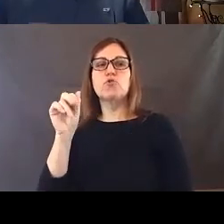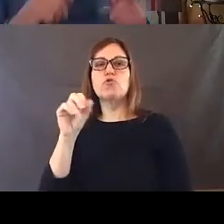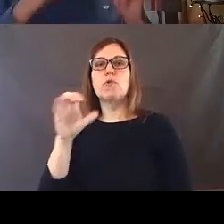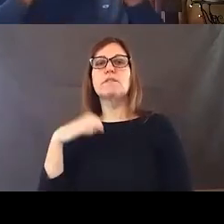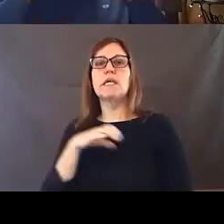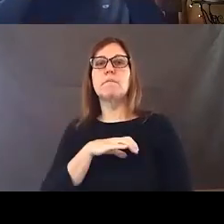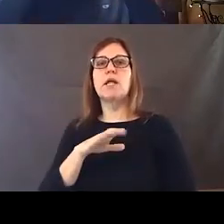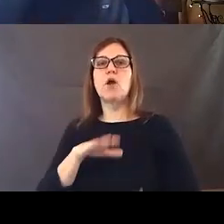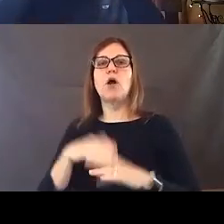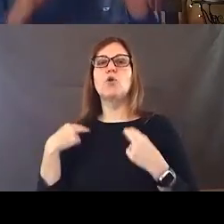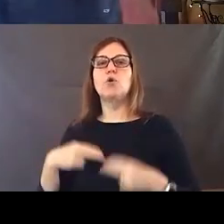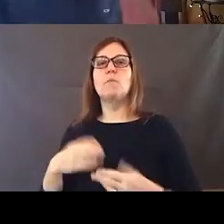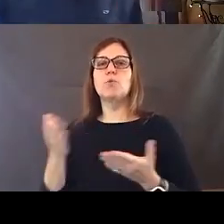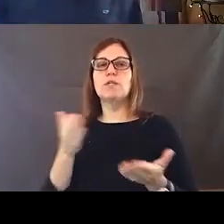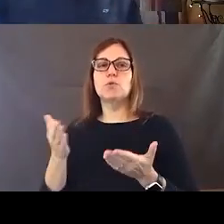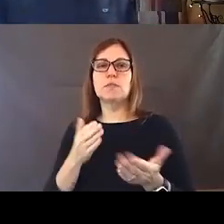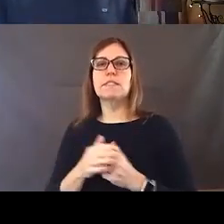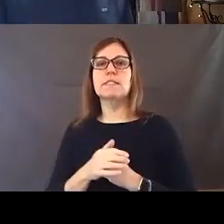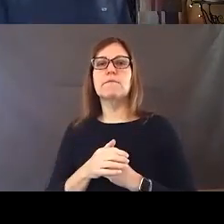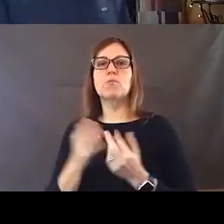Resources. Thank you, Mr. Chair.